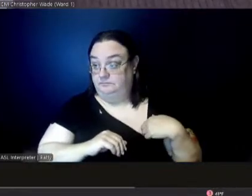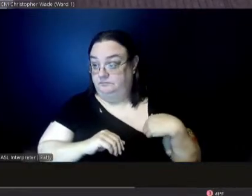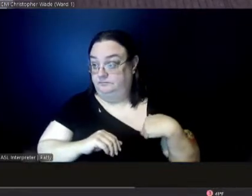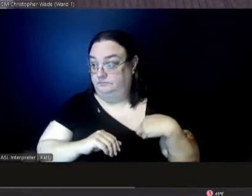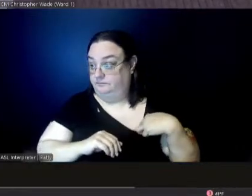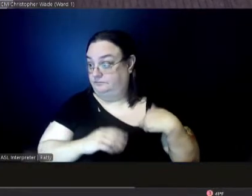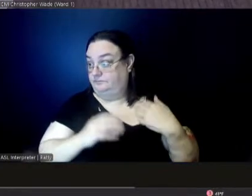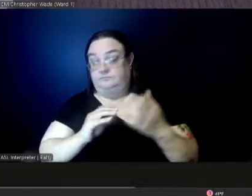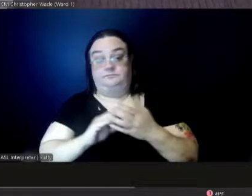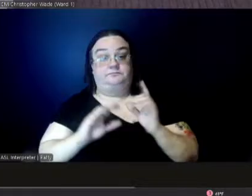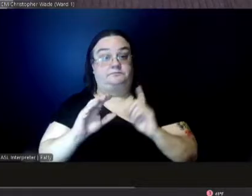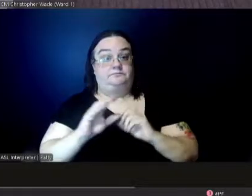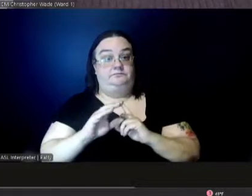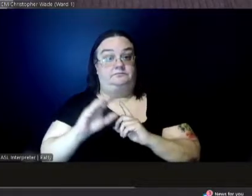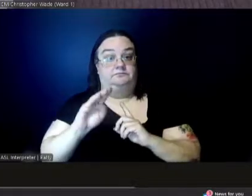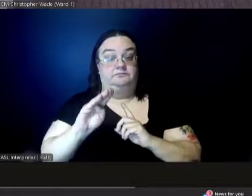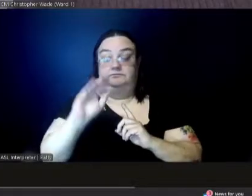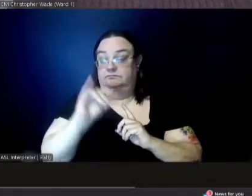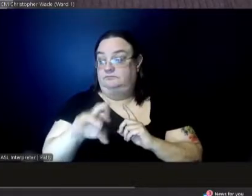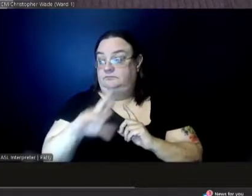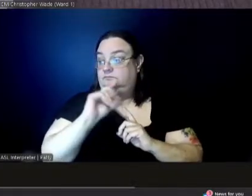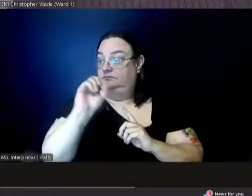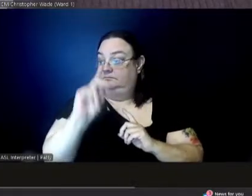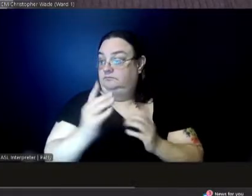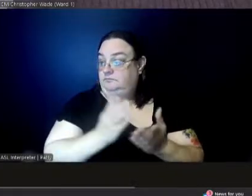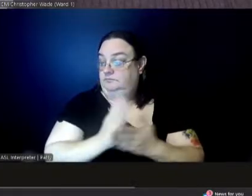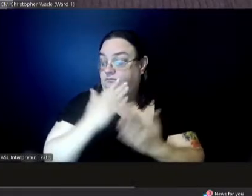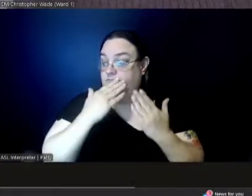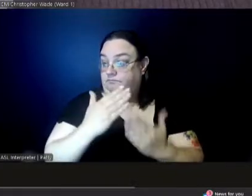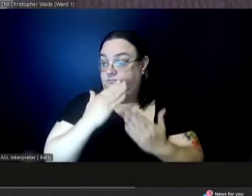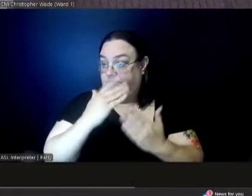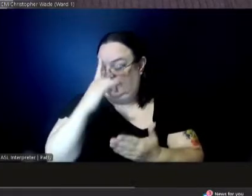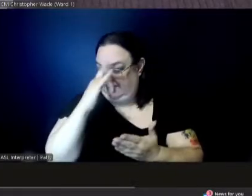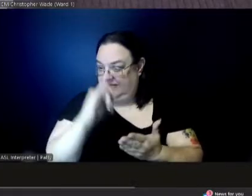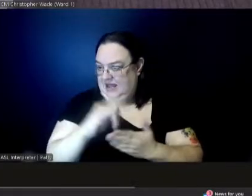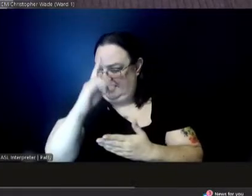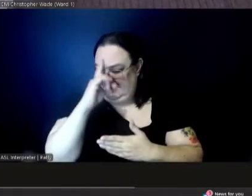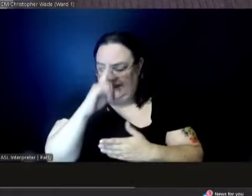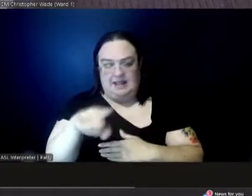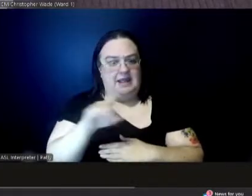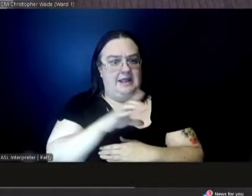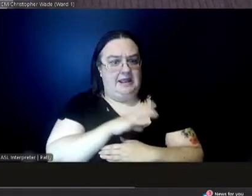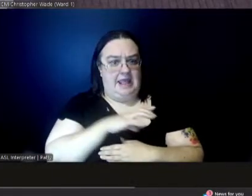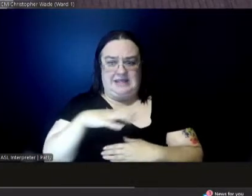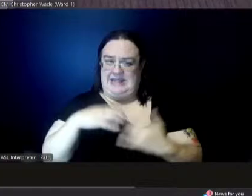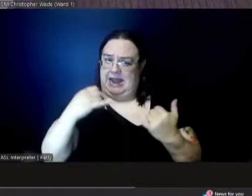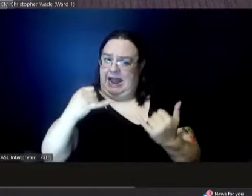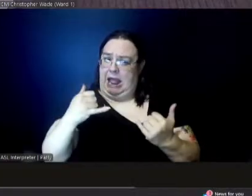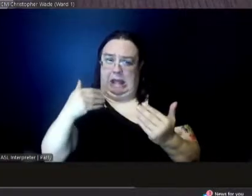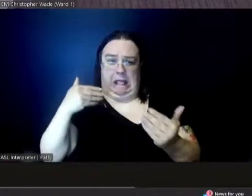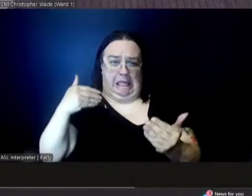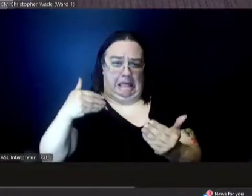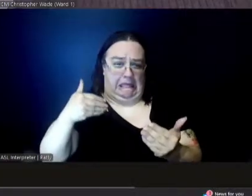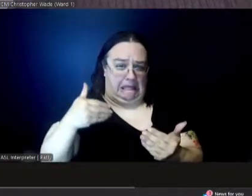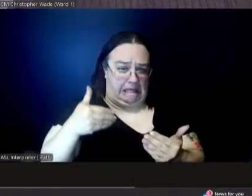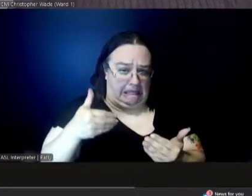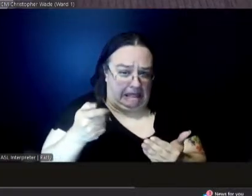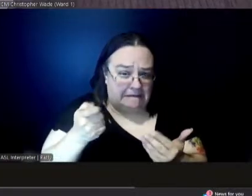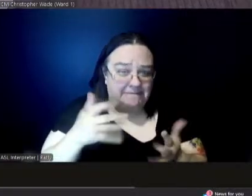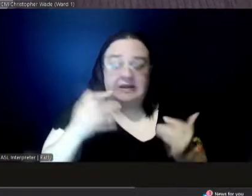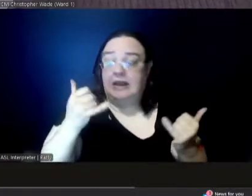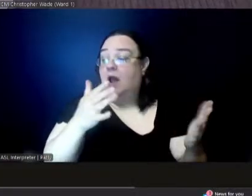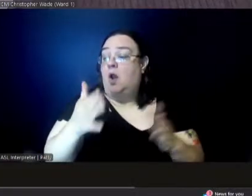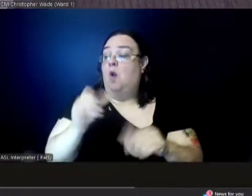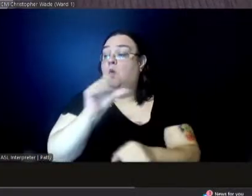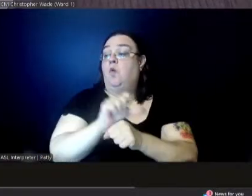All right. Thank you for that. I think, council, we are almost at the finish line. That takes us to the work session